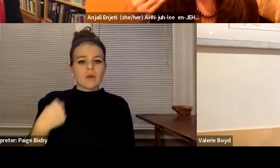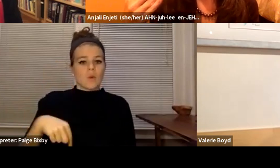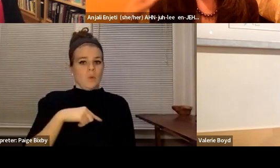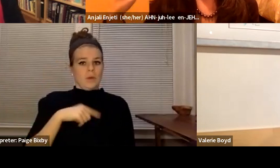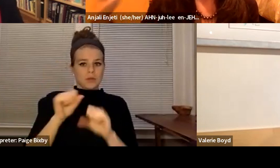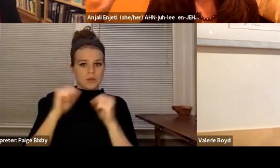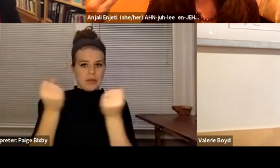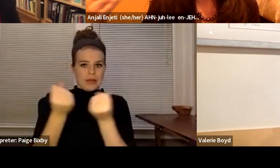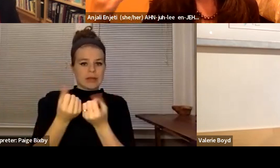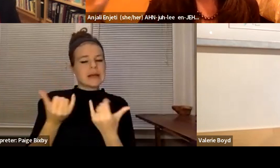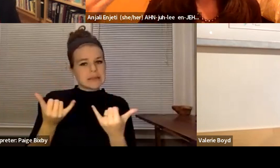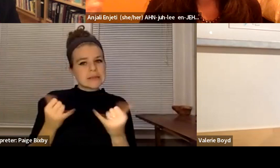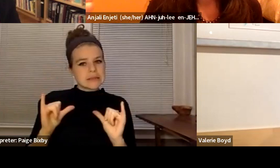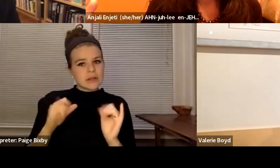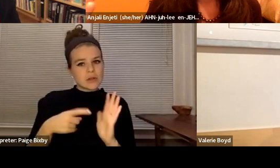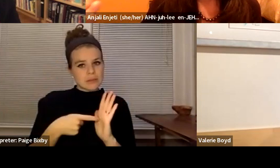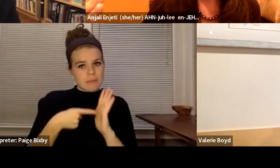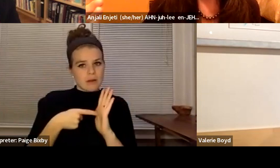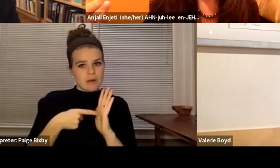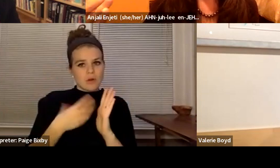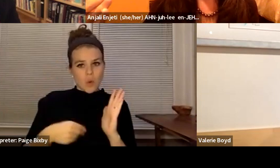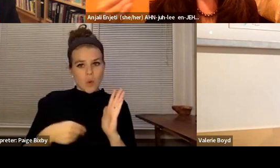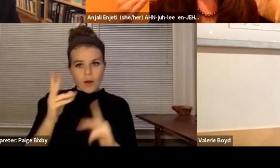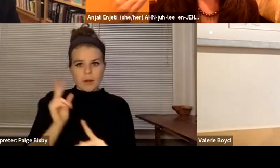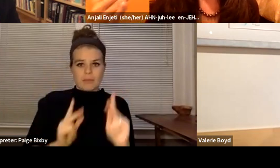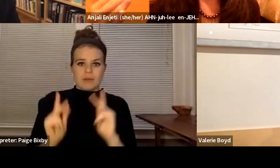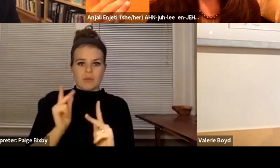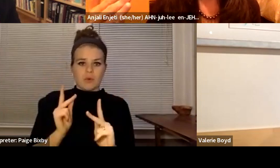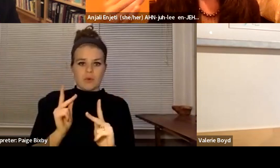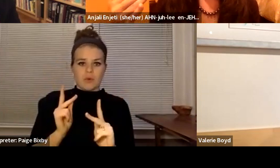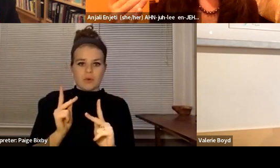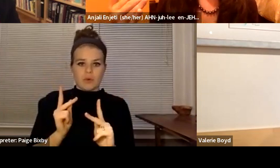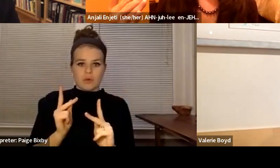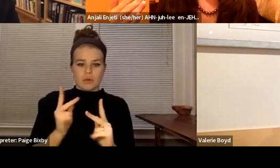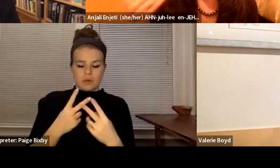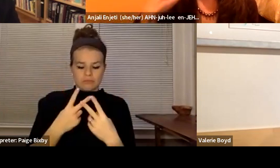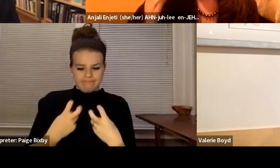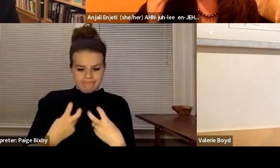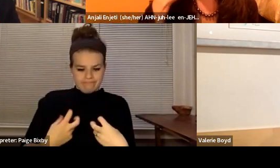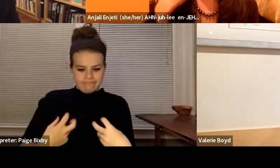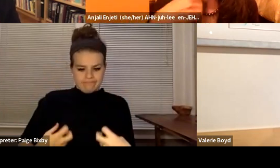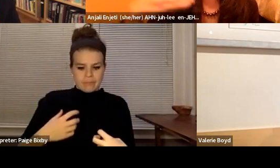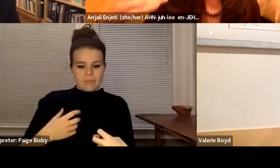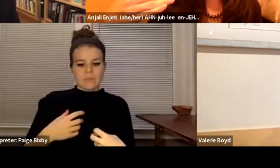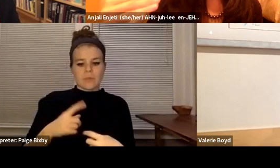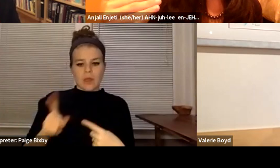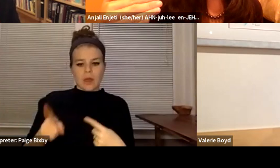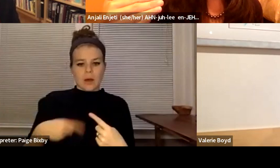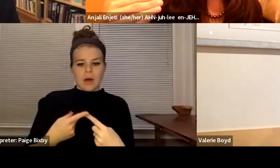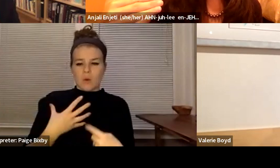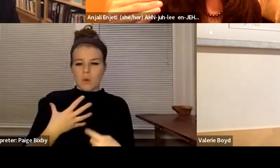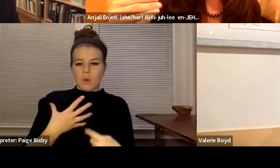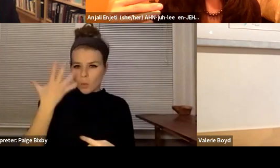as a society still demand that white people reckon with their relationship to white supremacy, but we're not